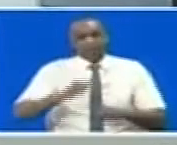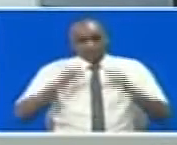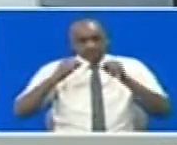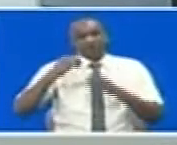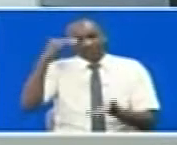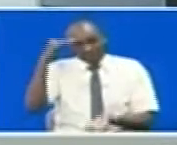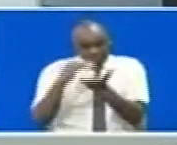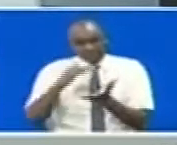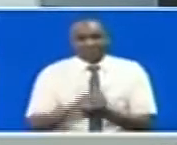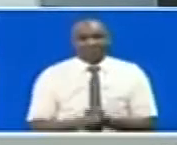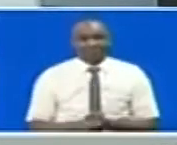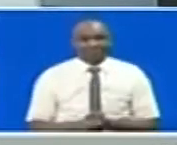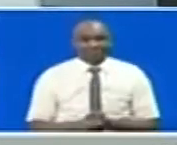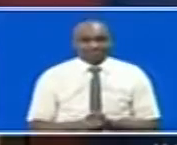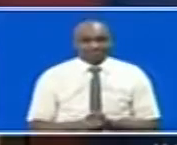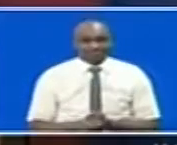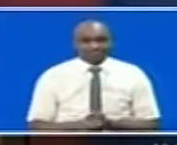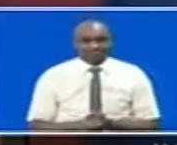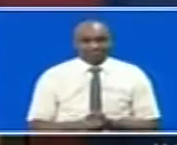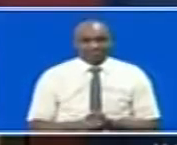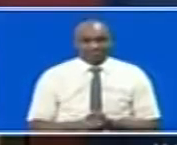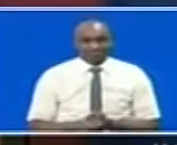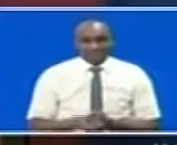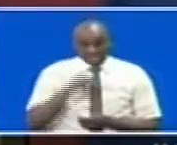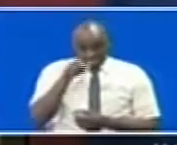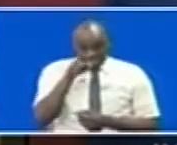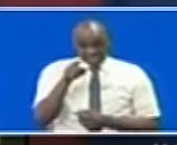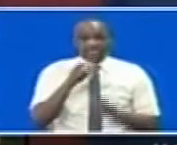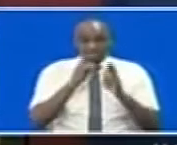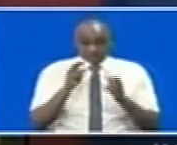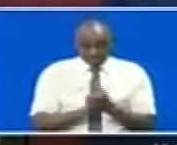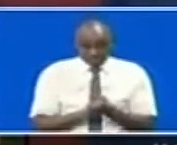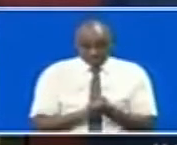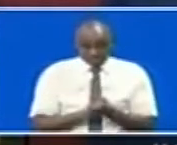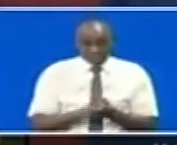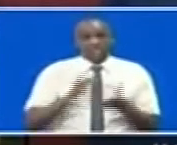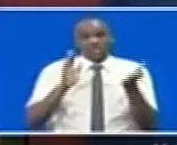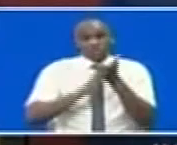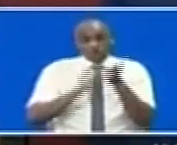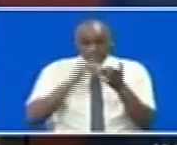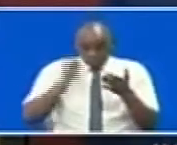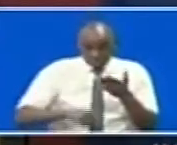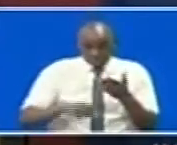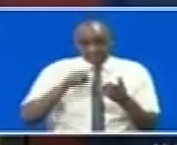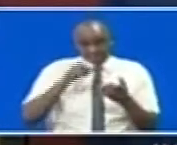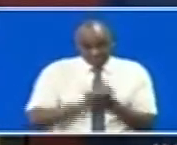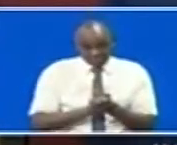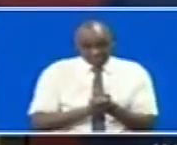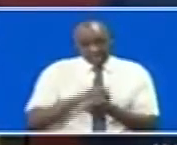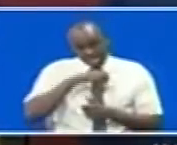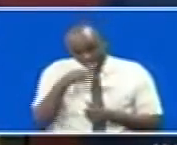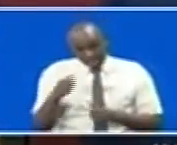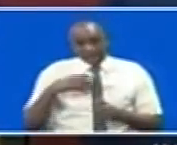Listen to this. This report recommends, amongst other things and other